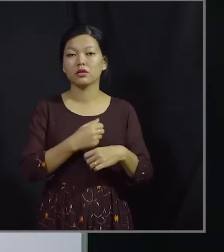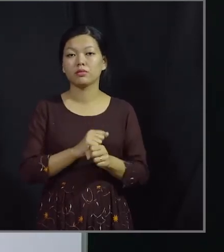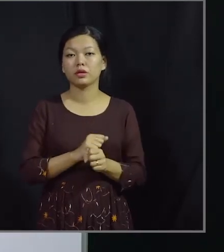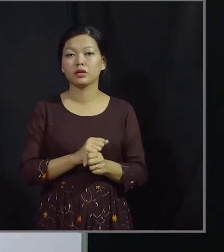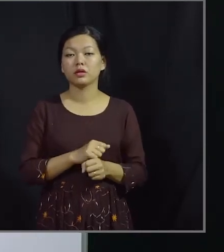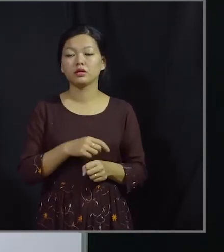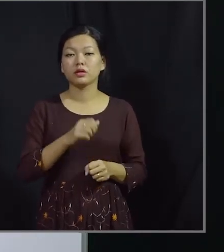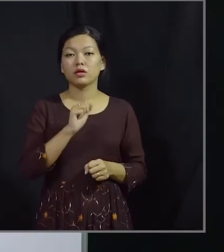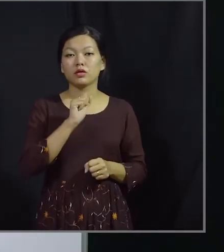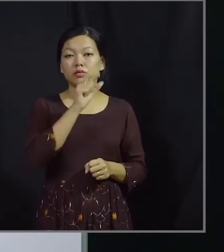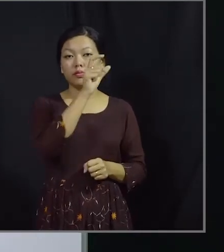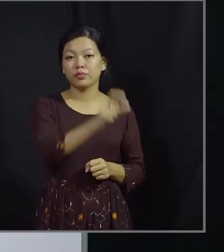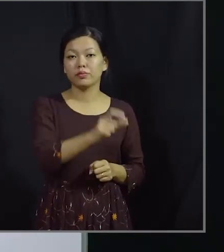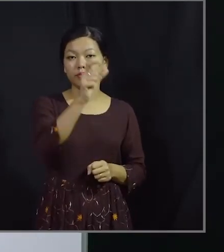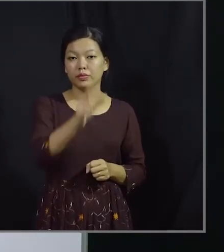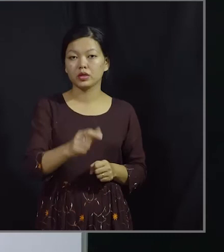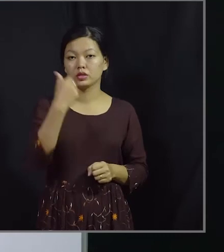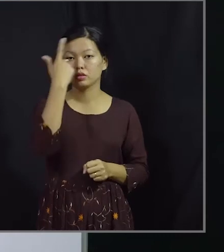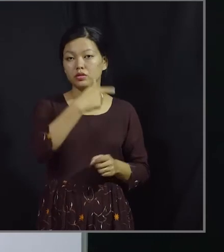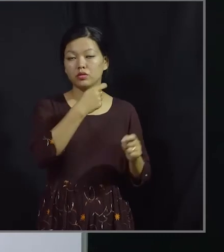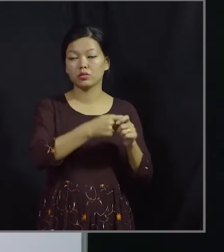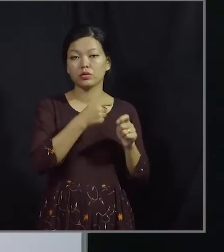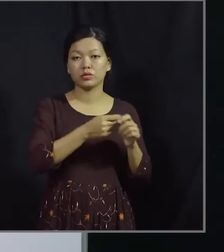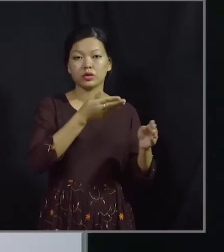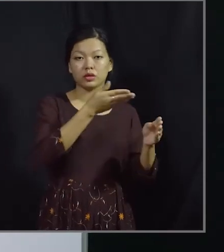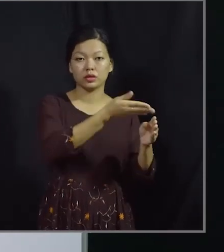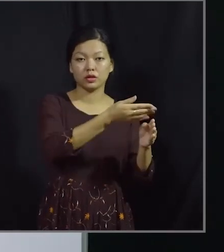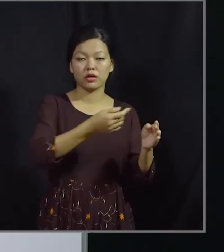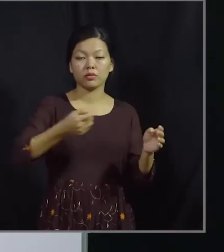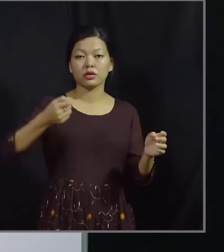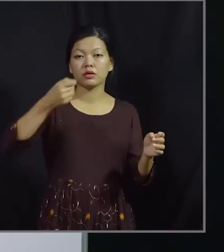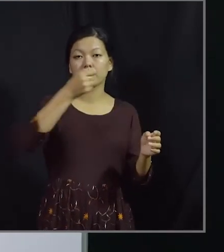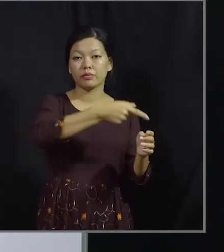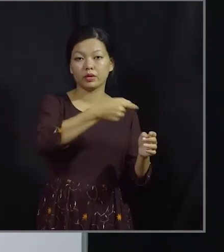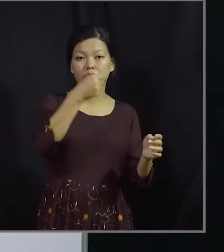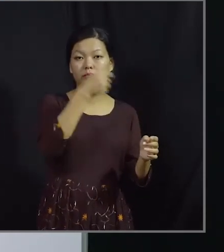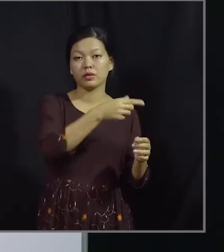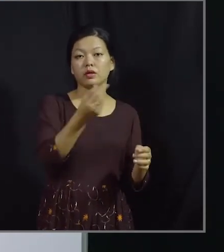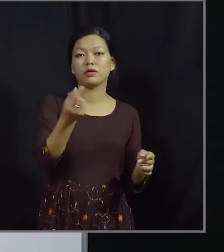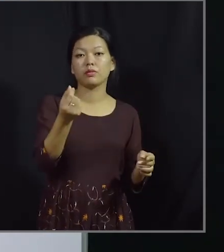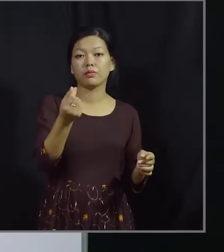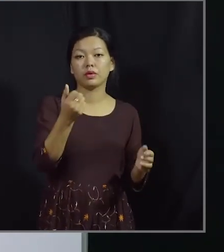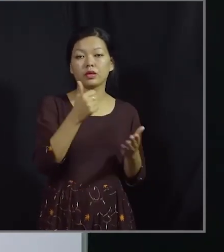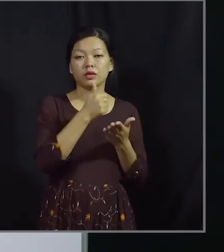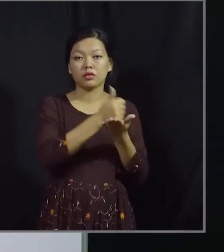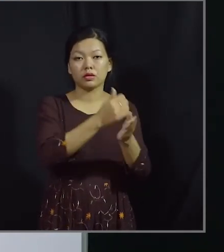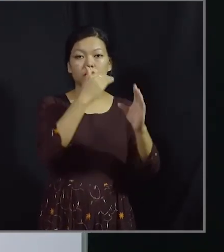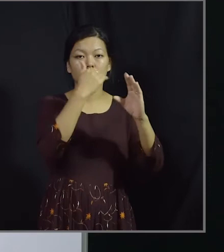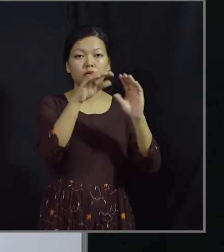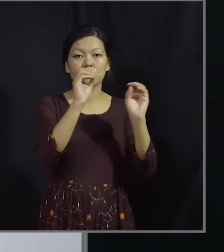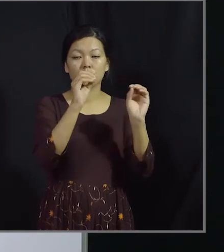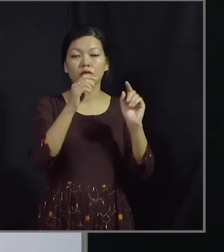has to bring in cash to make up to limit. And if there is an excess, the partner has to be